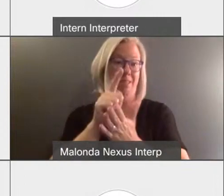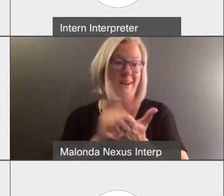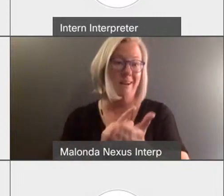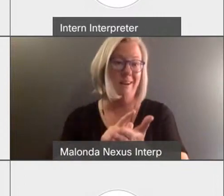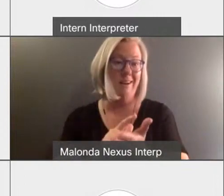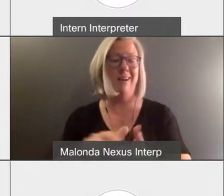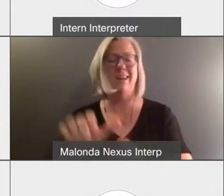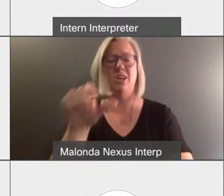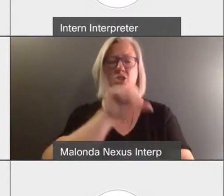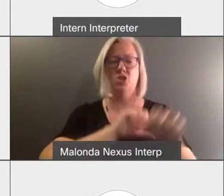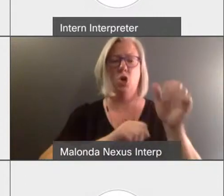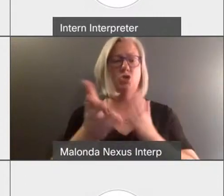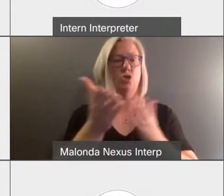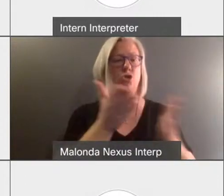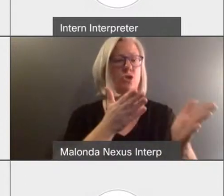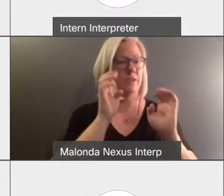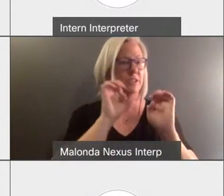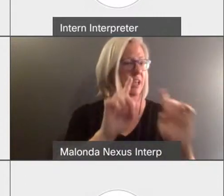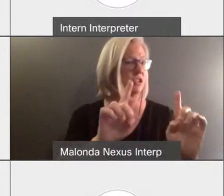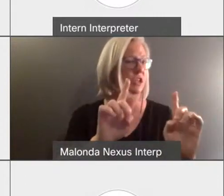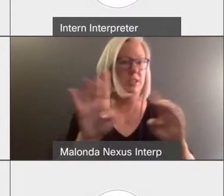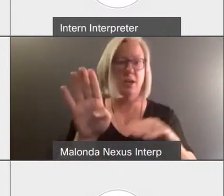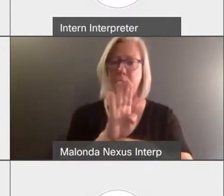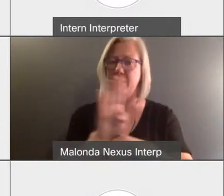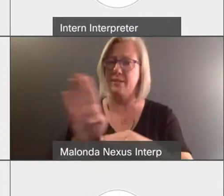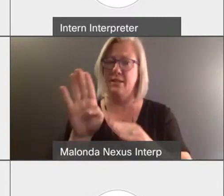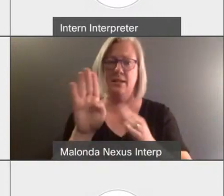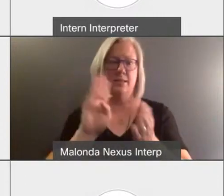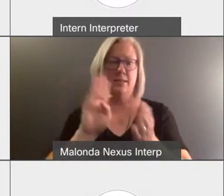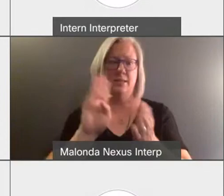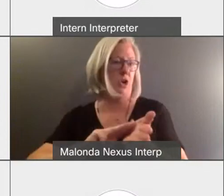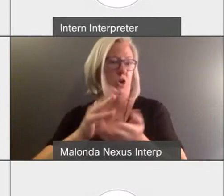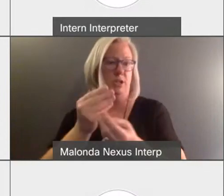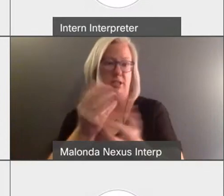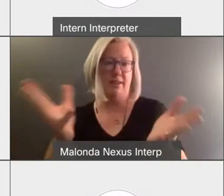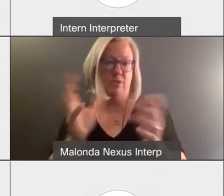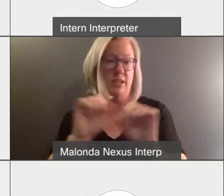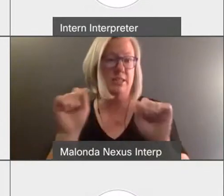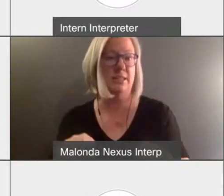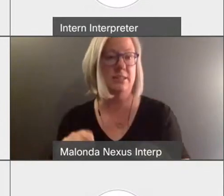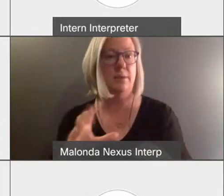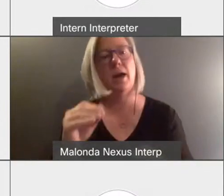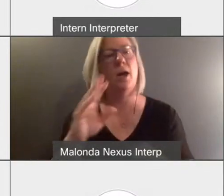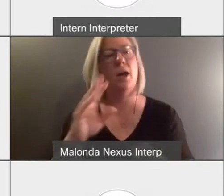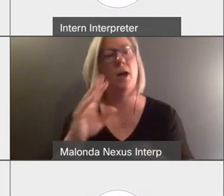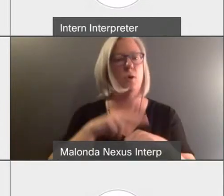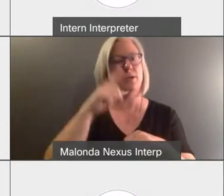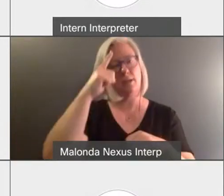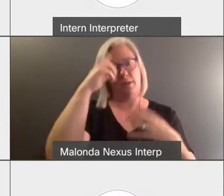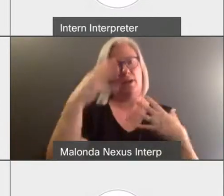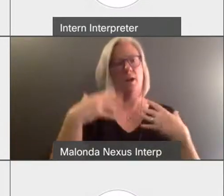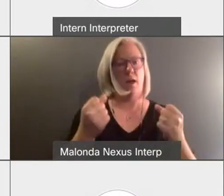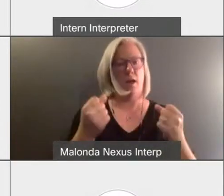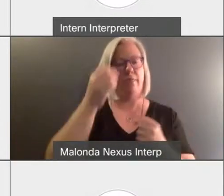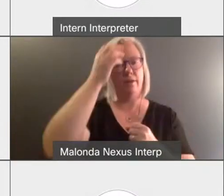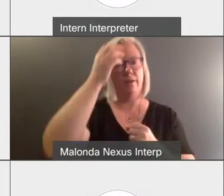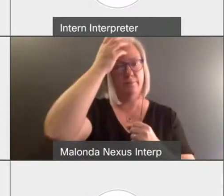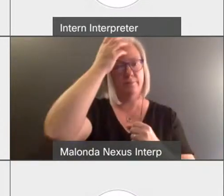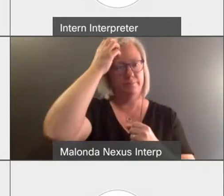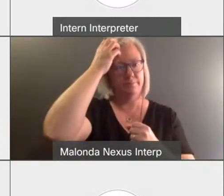services, education, business, medical delivery systems, and of course, mental health, our mental health counselor.